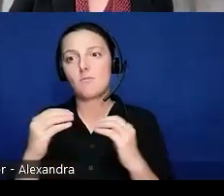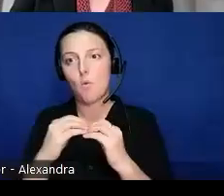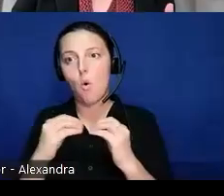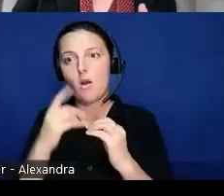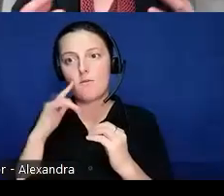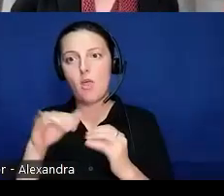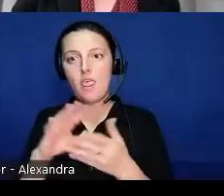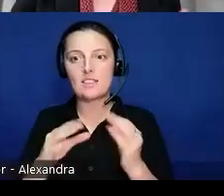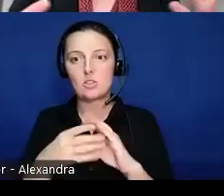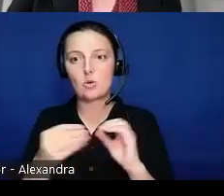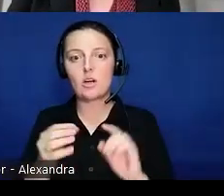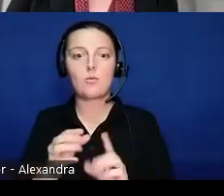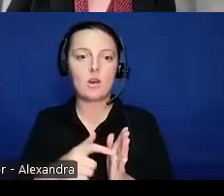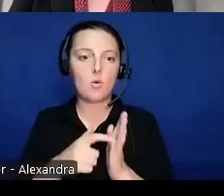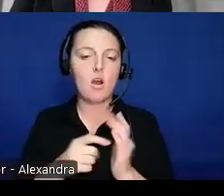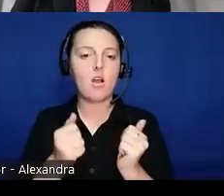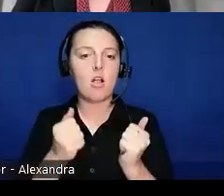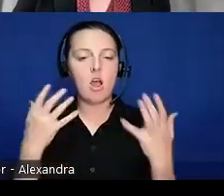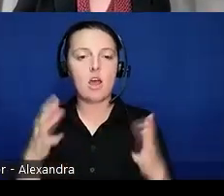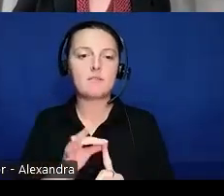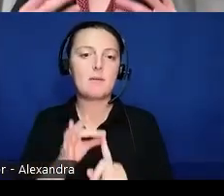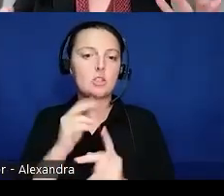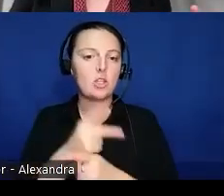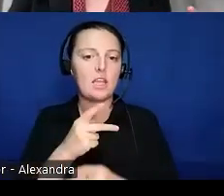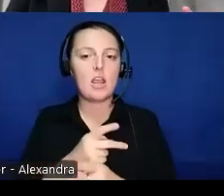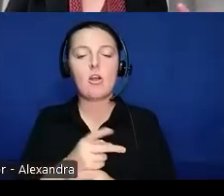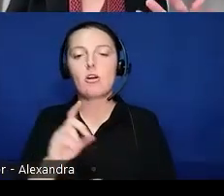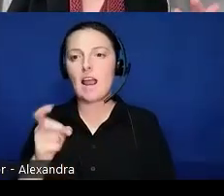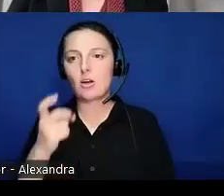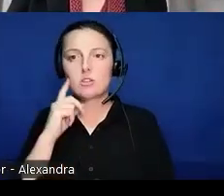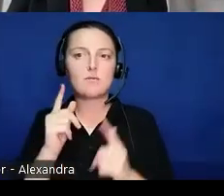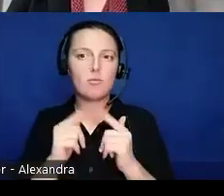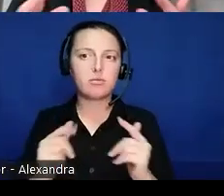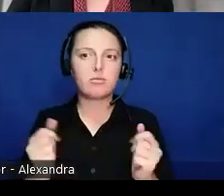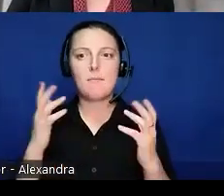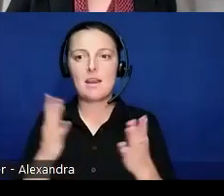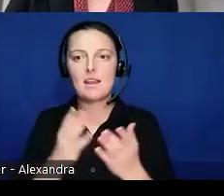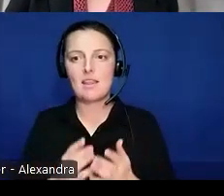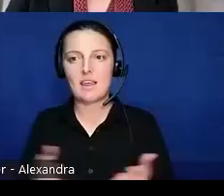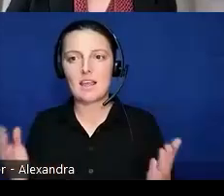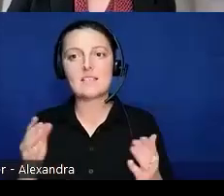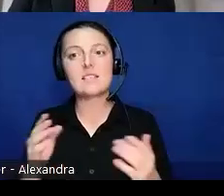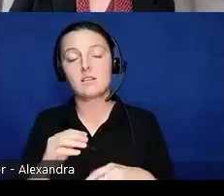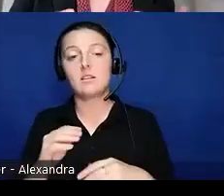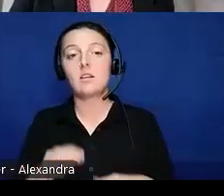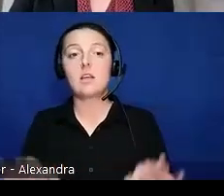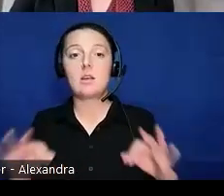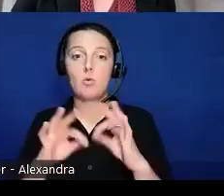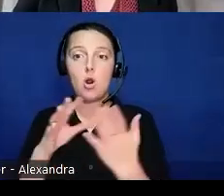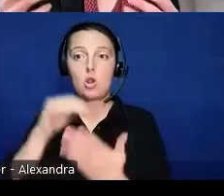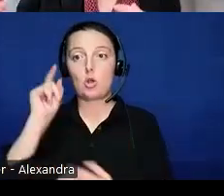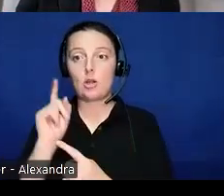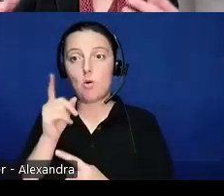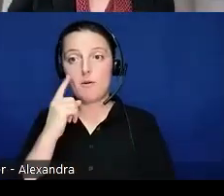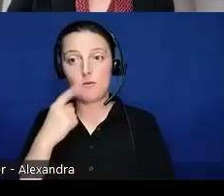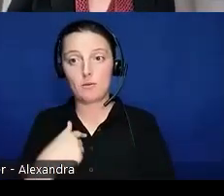care upon diagnosis of many other things. And it was a really important learning case for me that a lot of